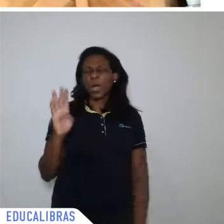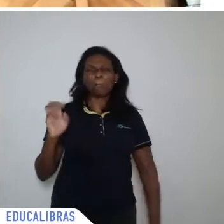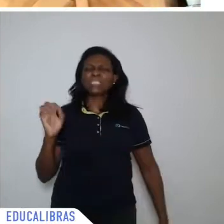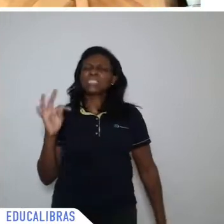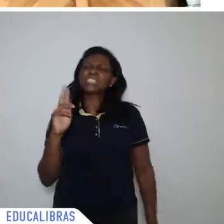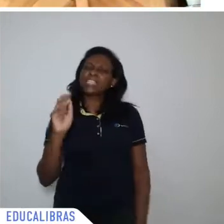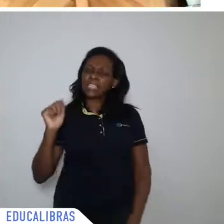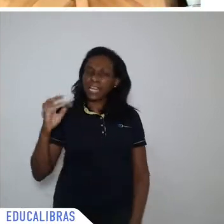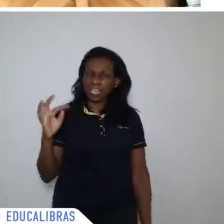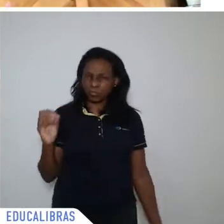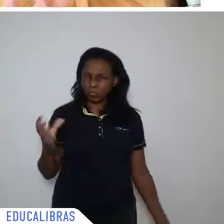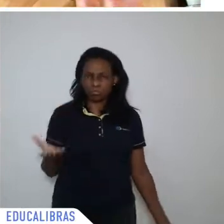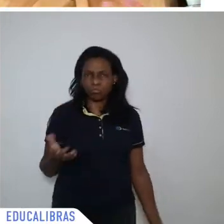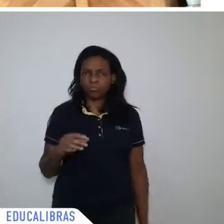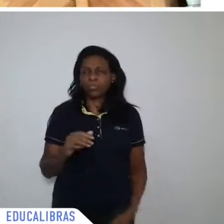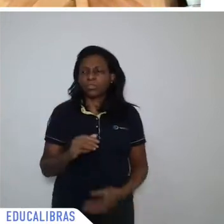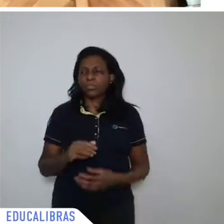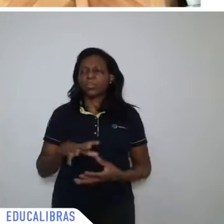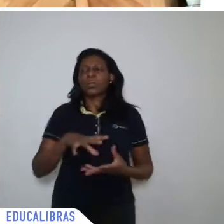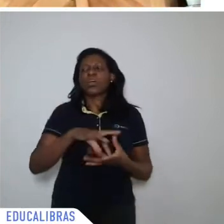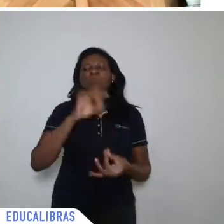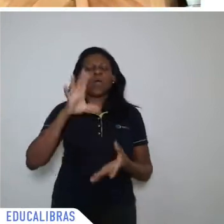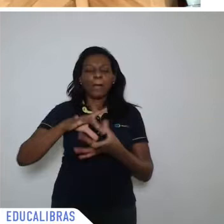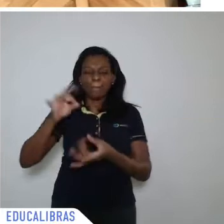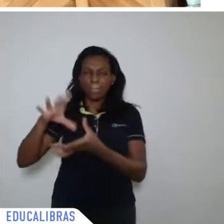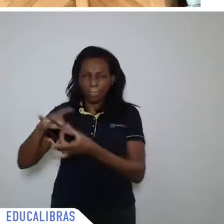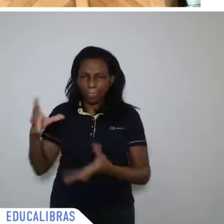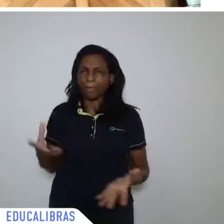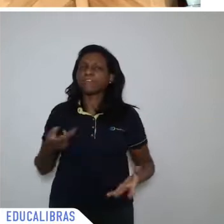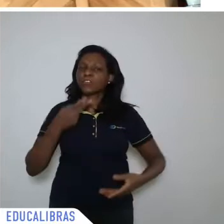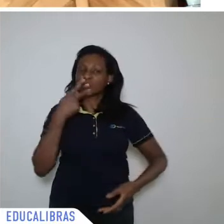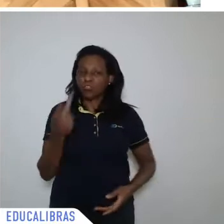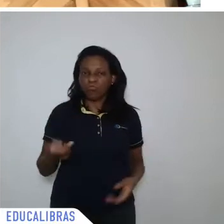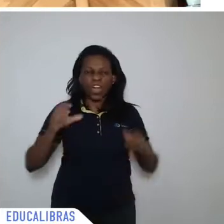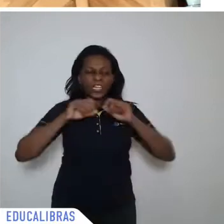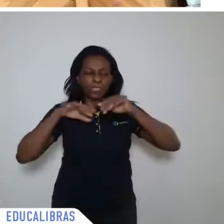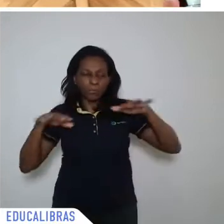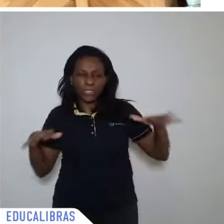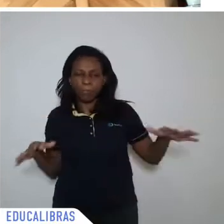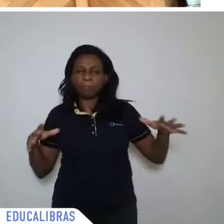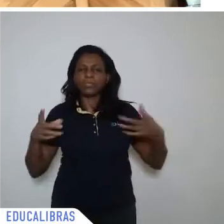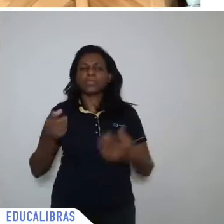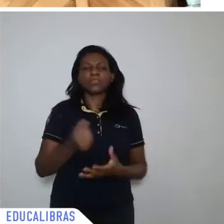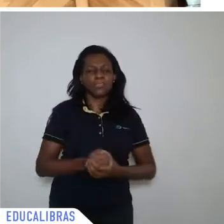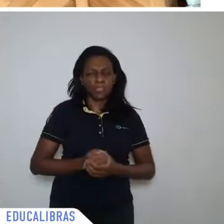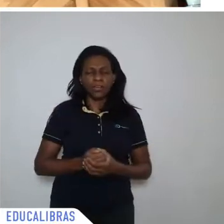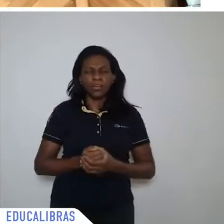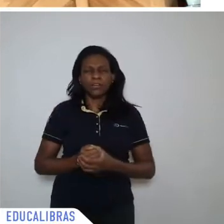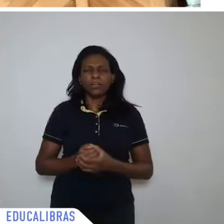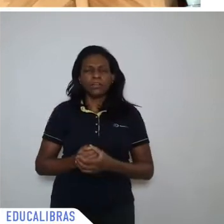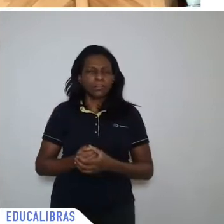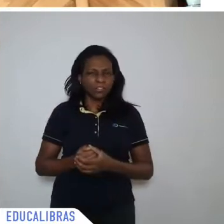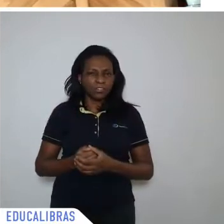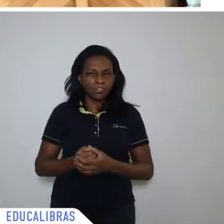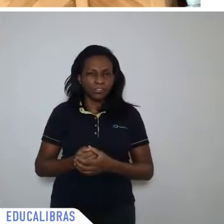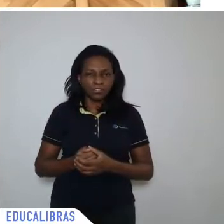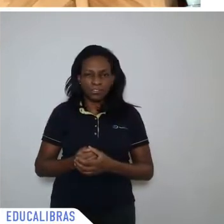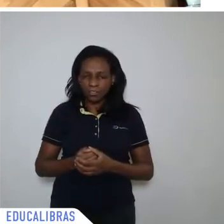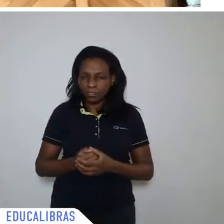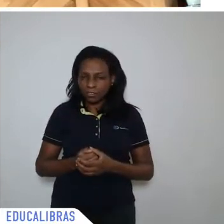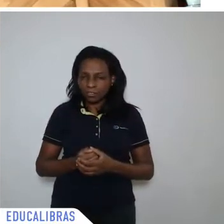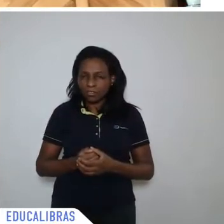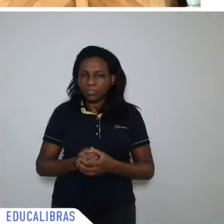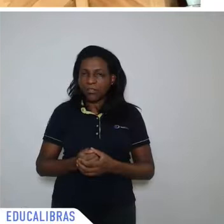it's something abstract. There's no gender when we talk about pandemics and solutions. There is